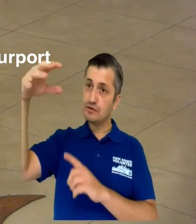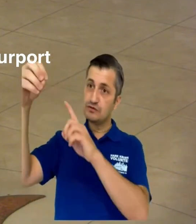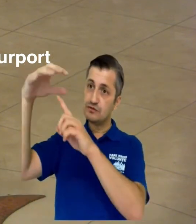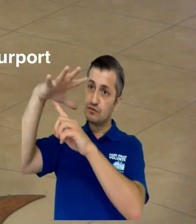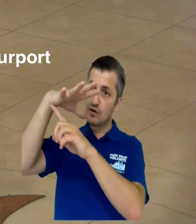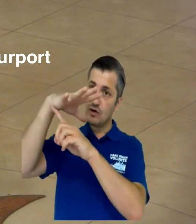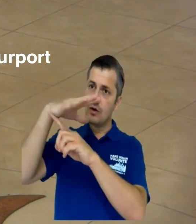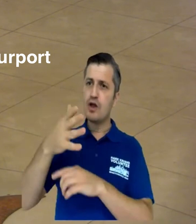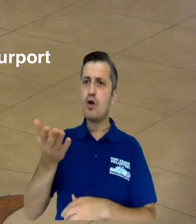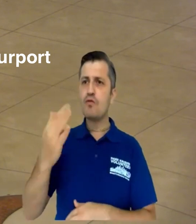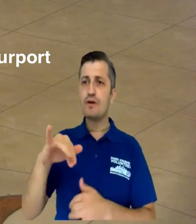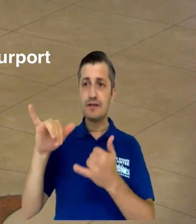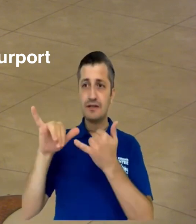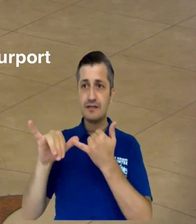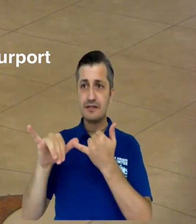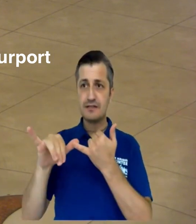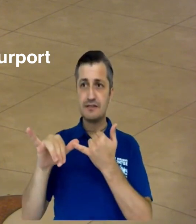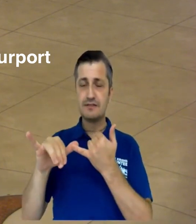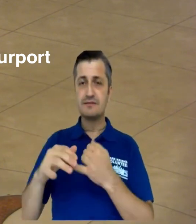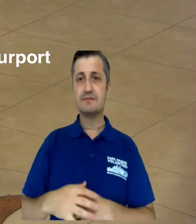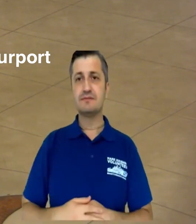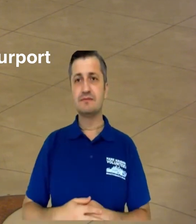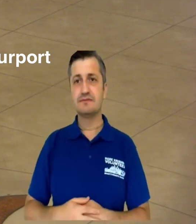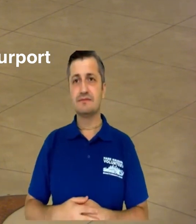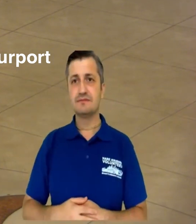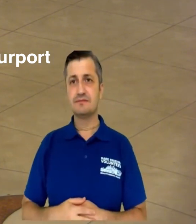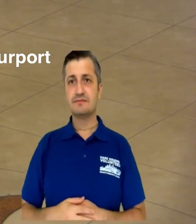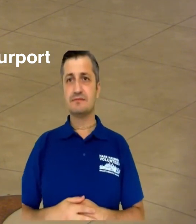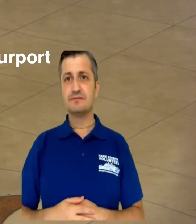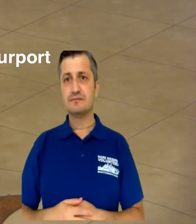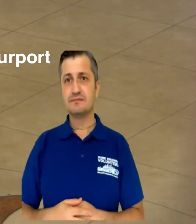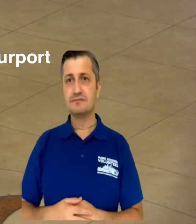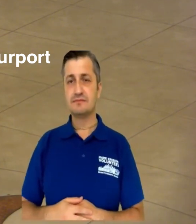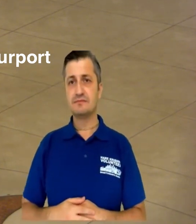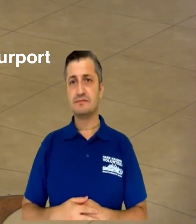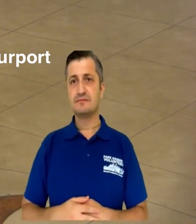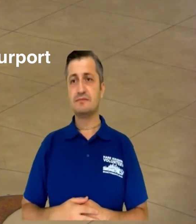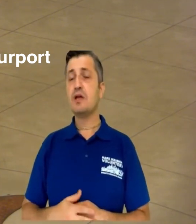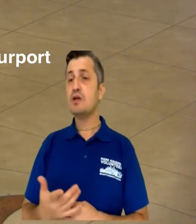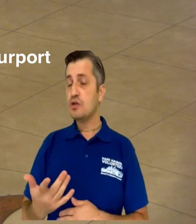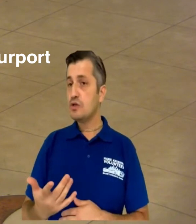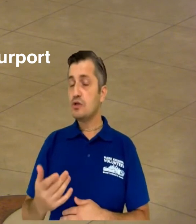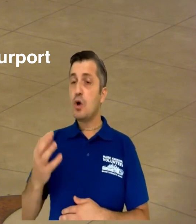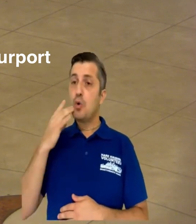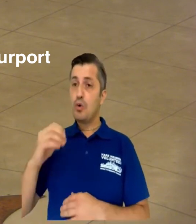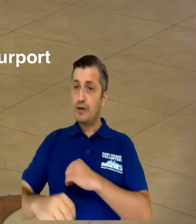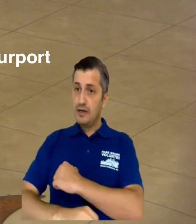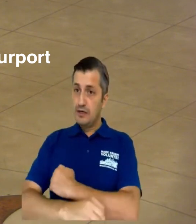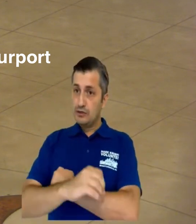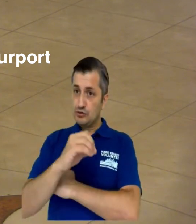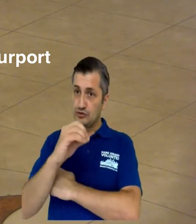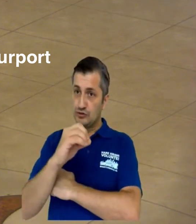Lord. With the rise of the sun, the activities of human beings are set up. They set fire to prepare